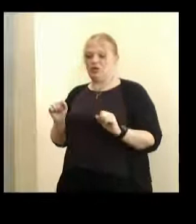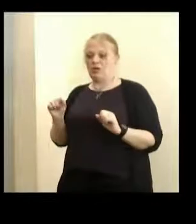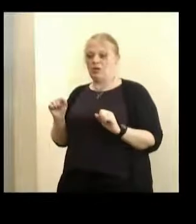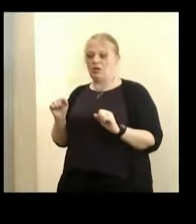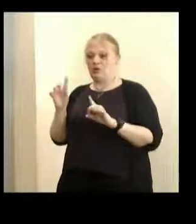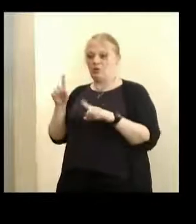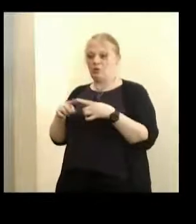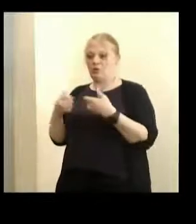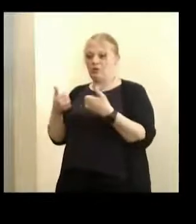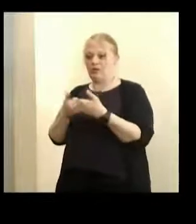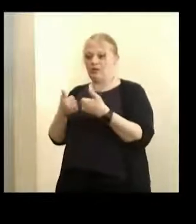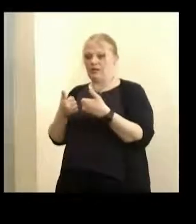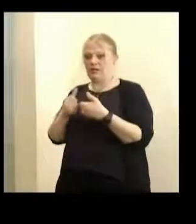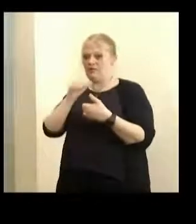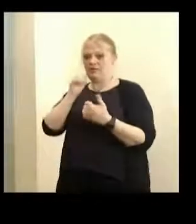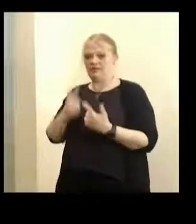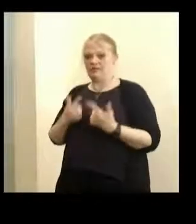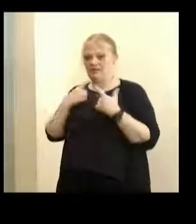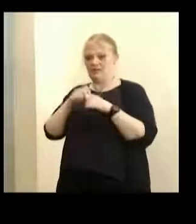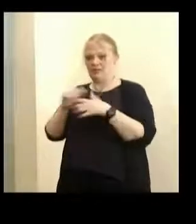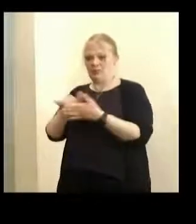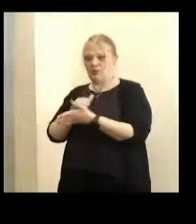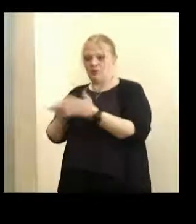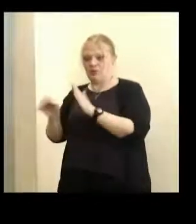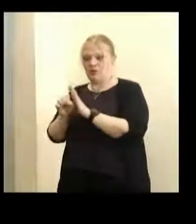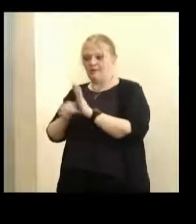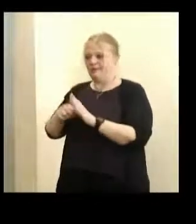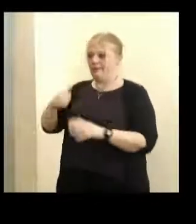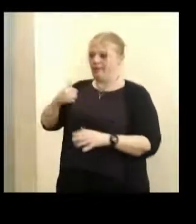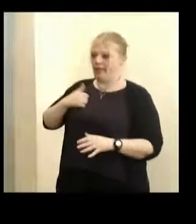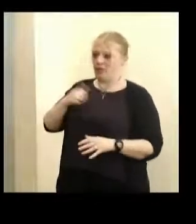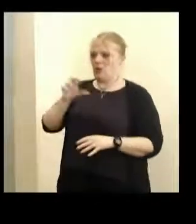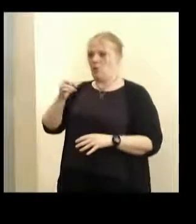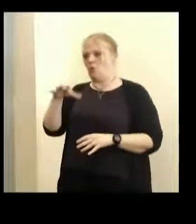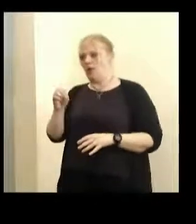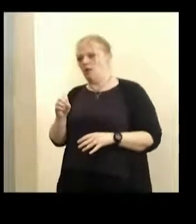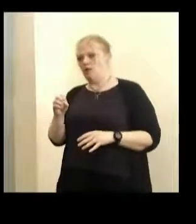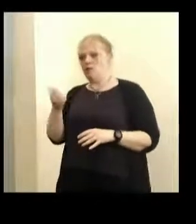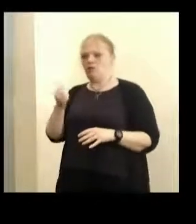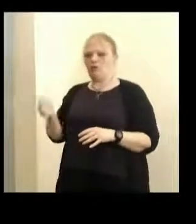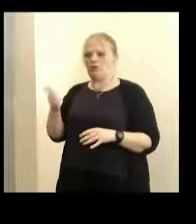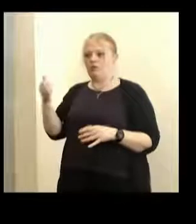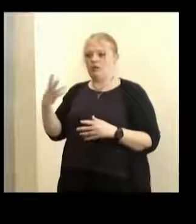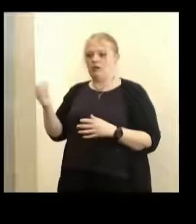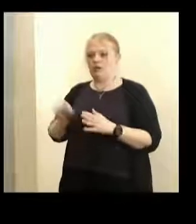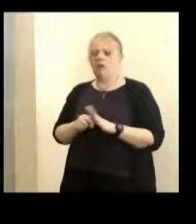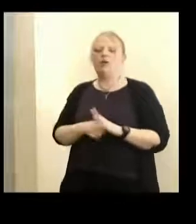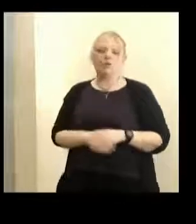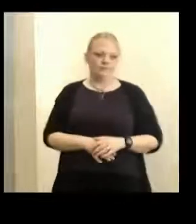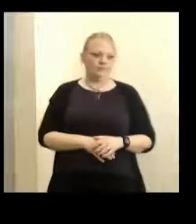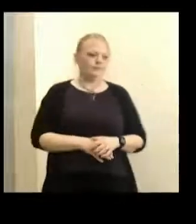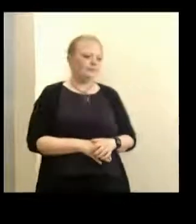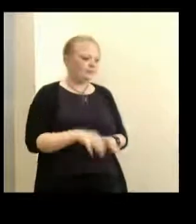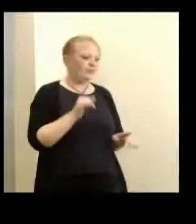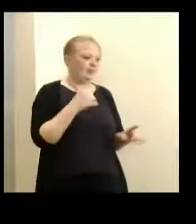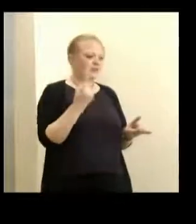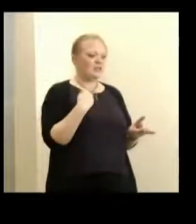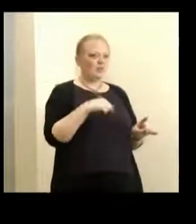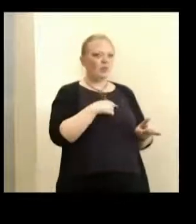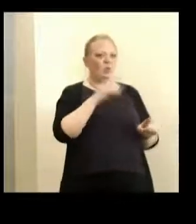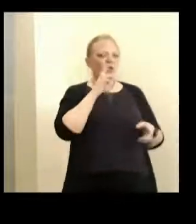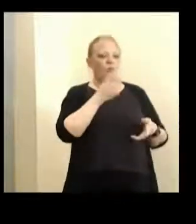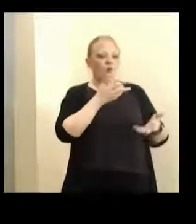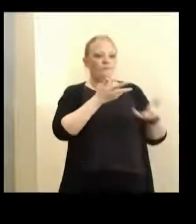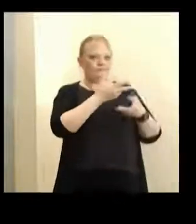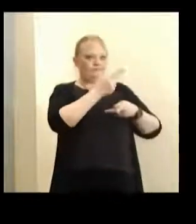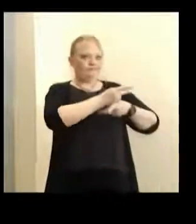game who doesn't even live in New York State, whether they're from Canada or Ohio or anywhere outside of the state? Well, that's something we will deal with as we go through